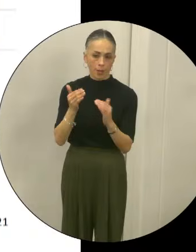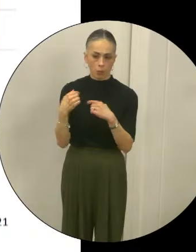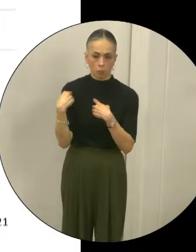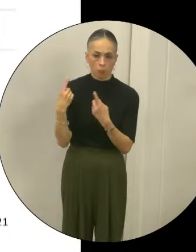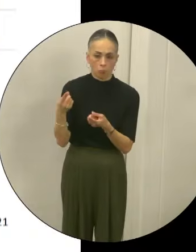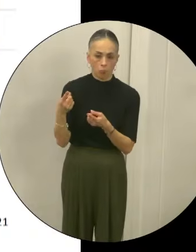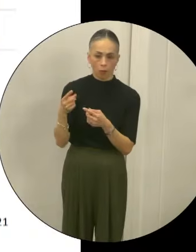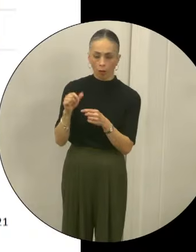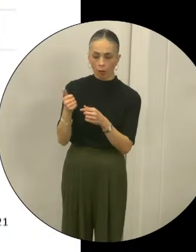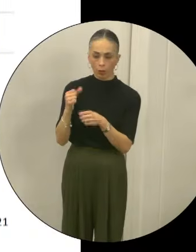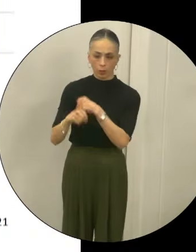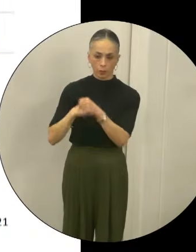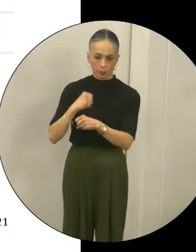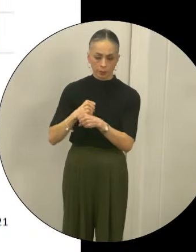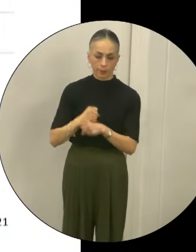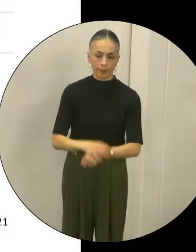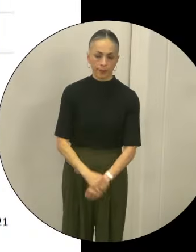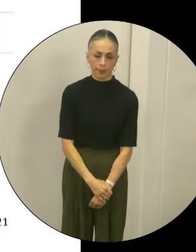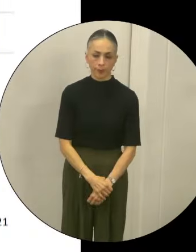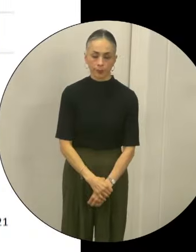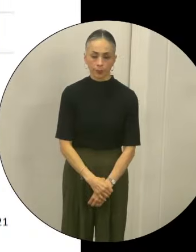years.